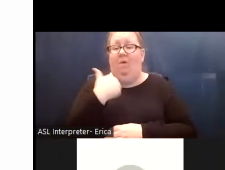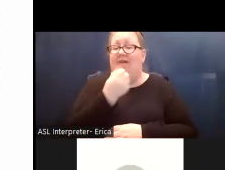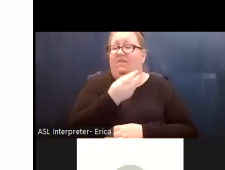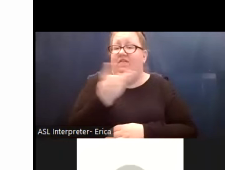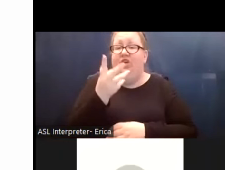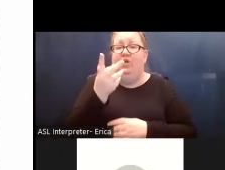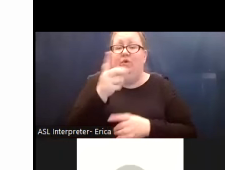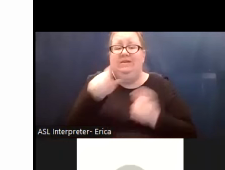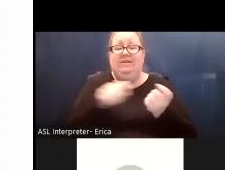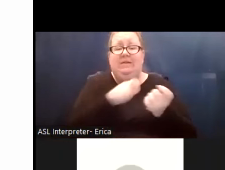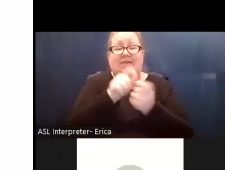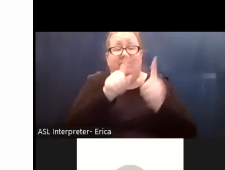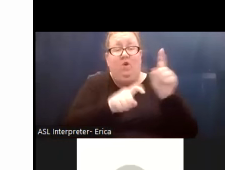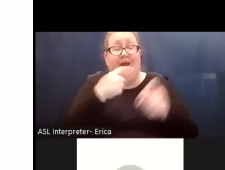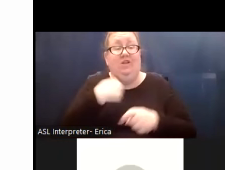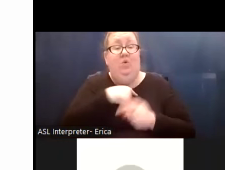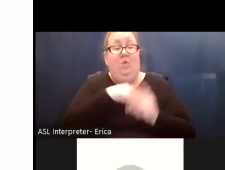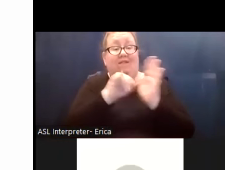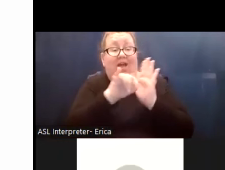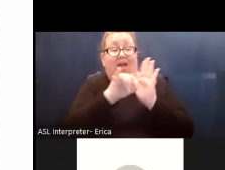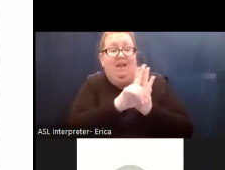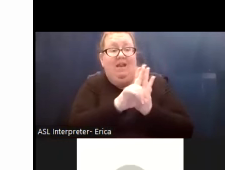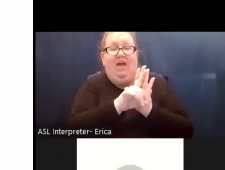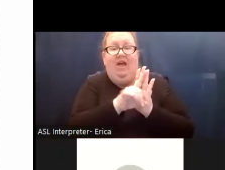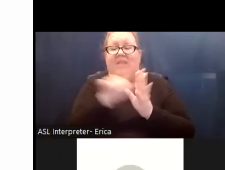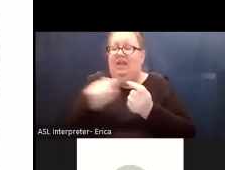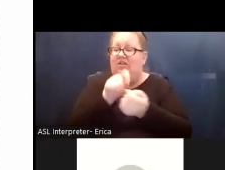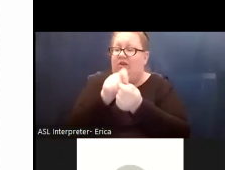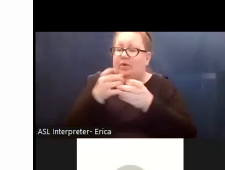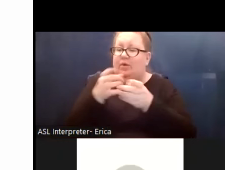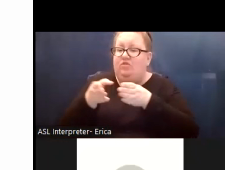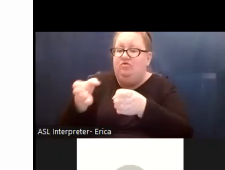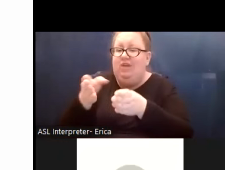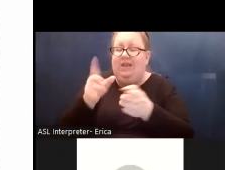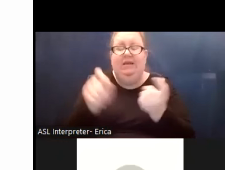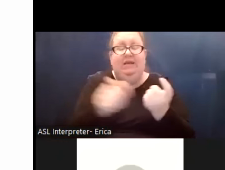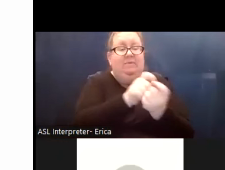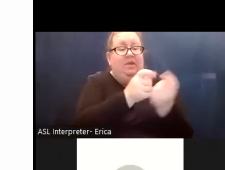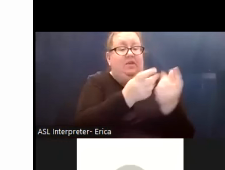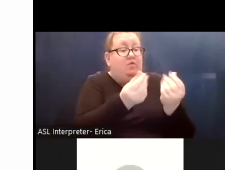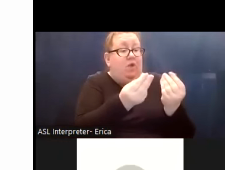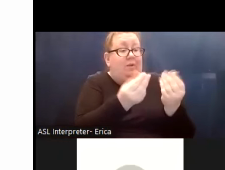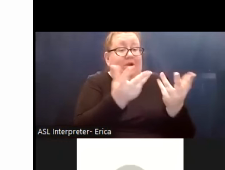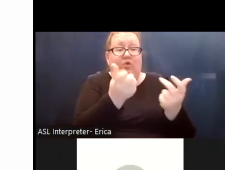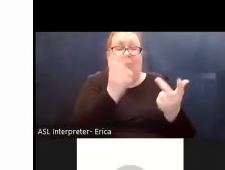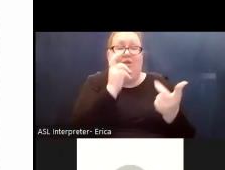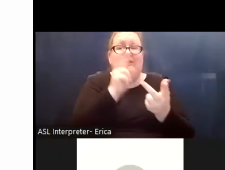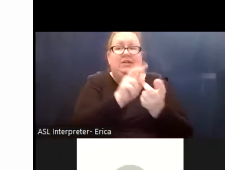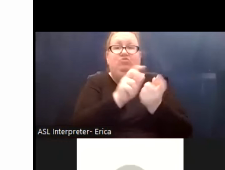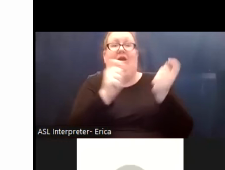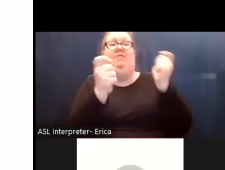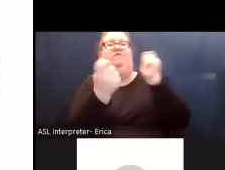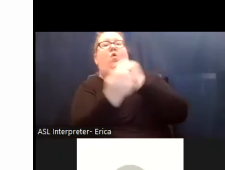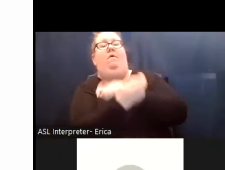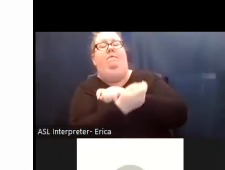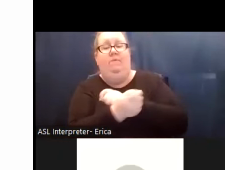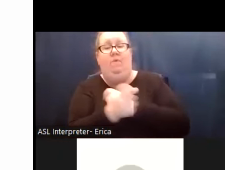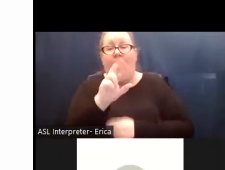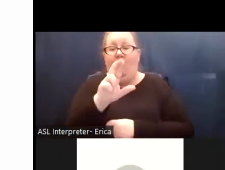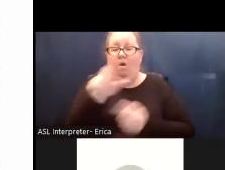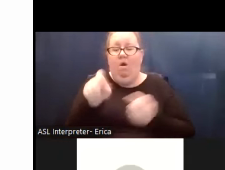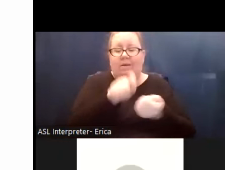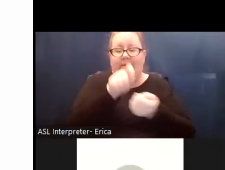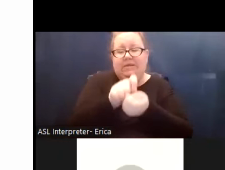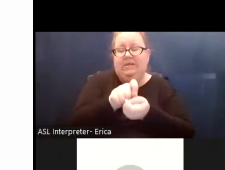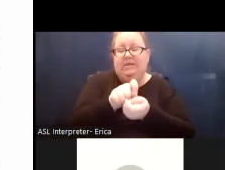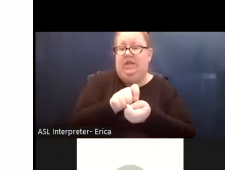we've identified. Are there specific streets or city properties that you would want to see transformed? Are there particular